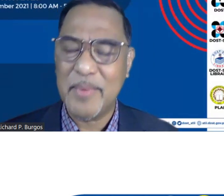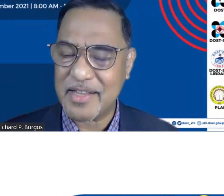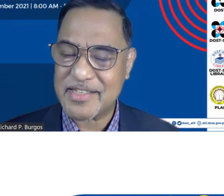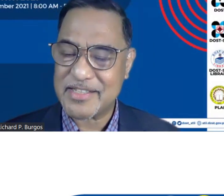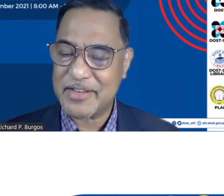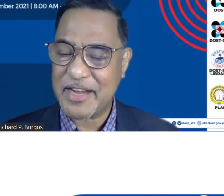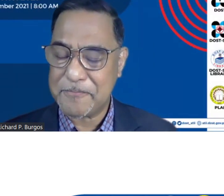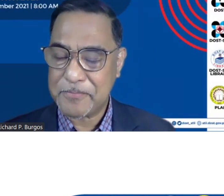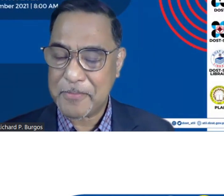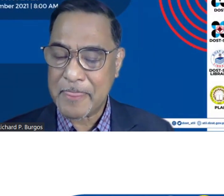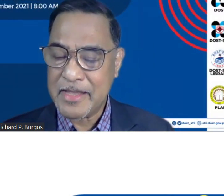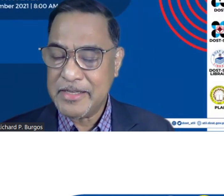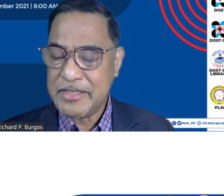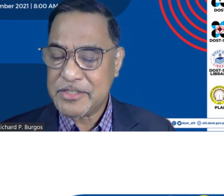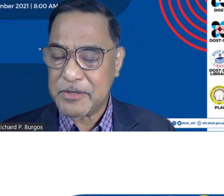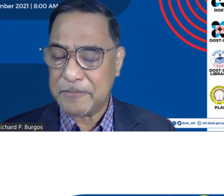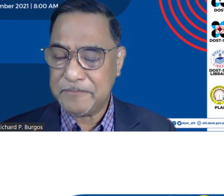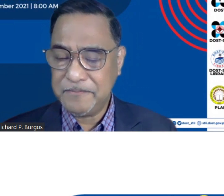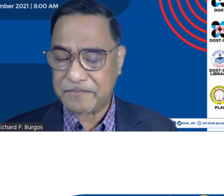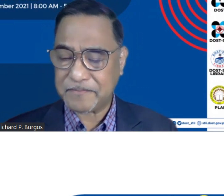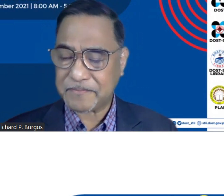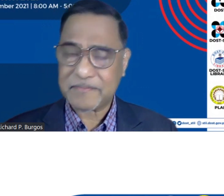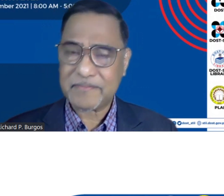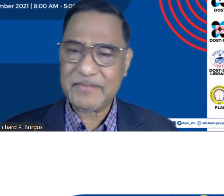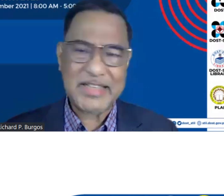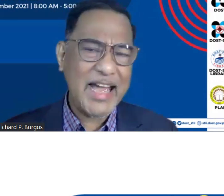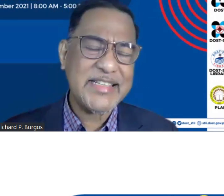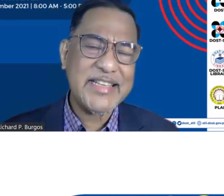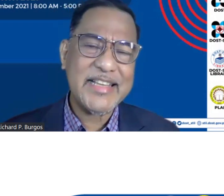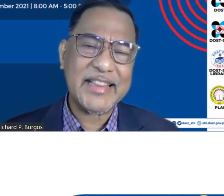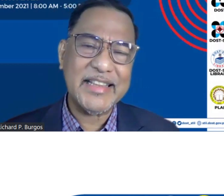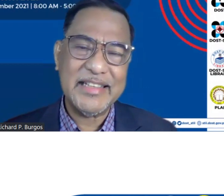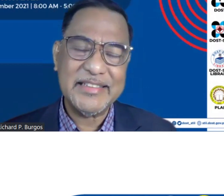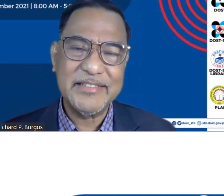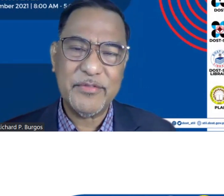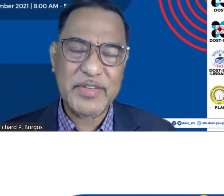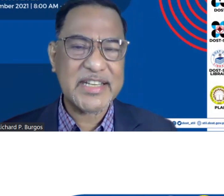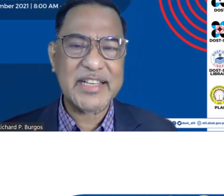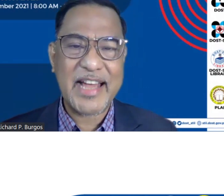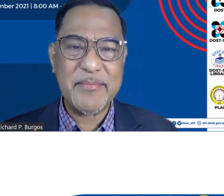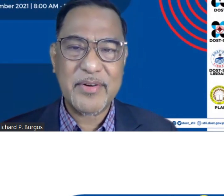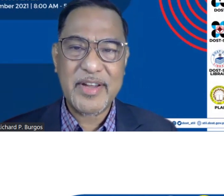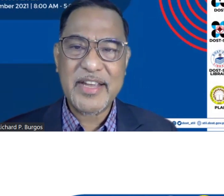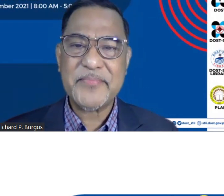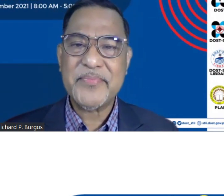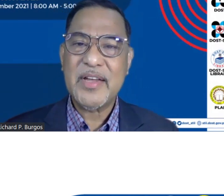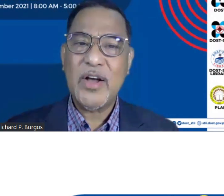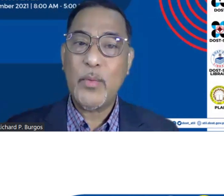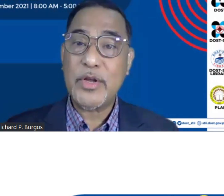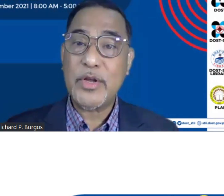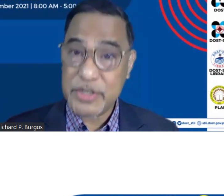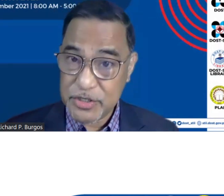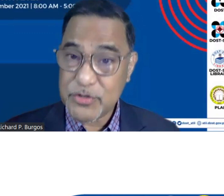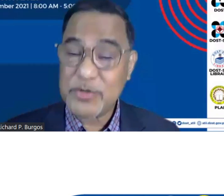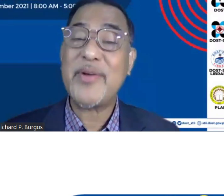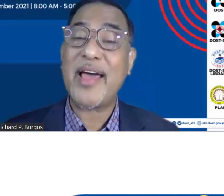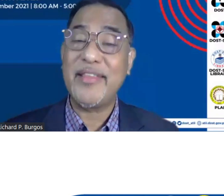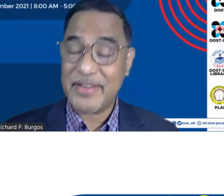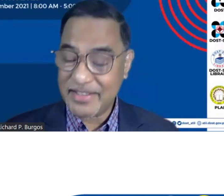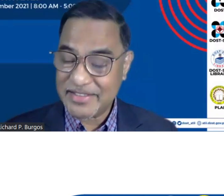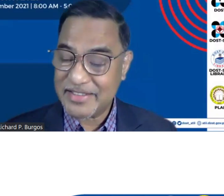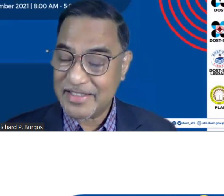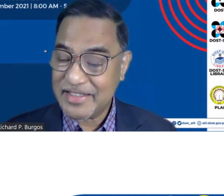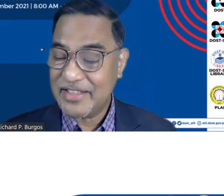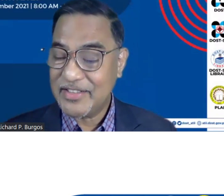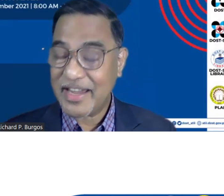few months. Okay, so I see that the physical library will continue to be